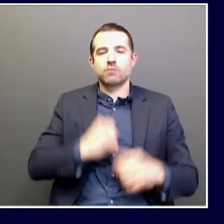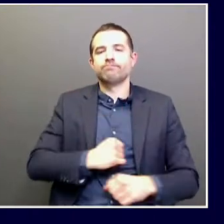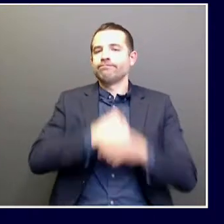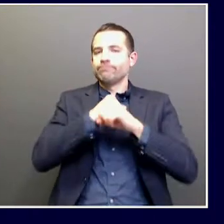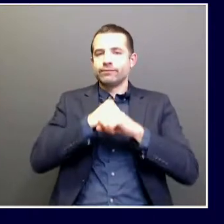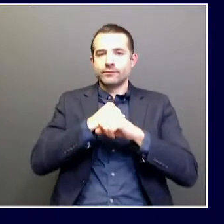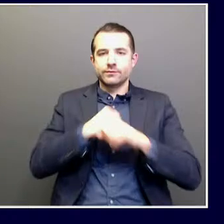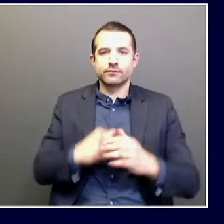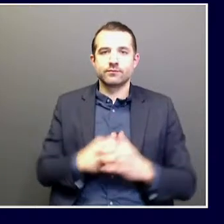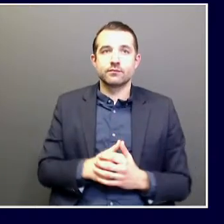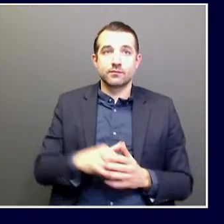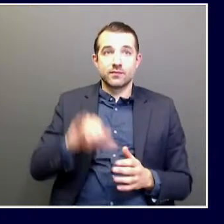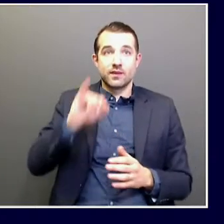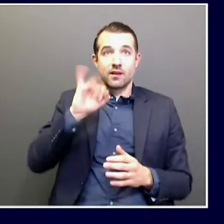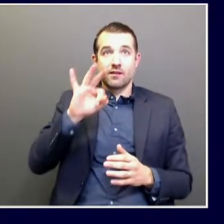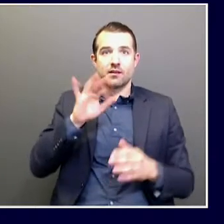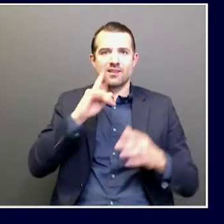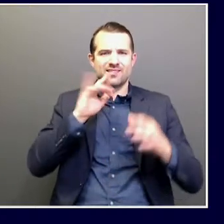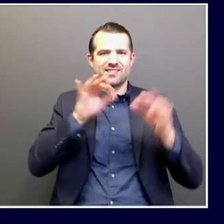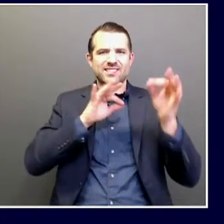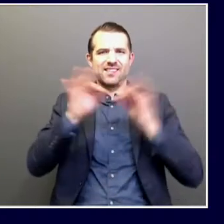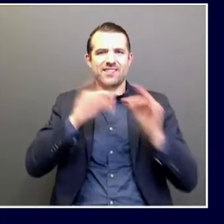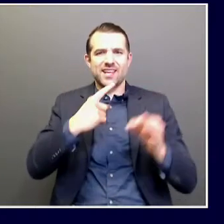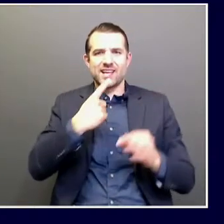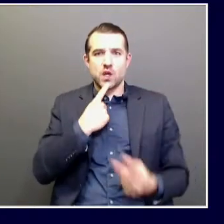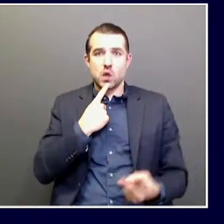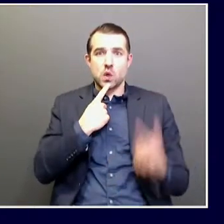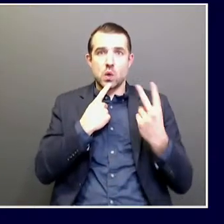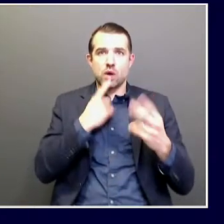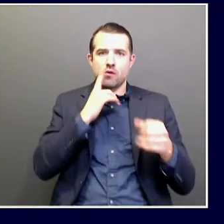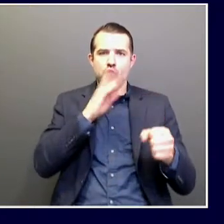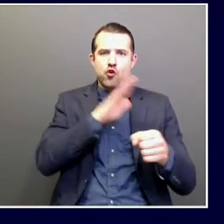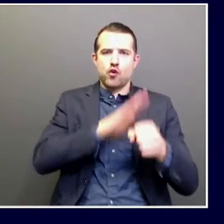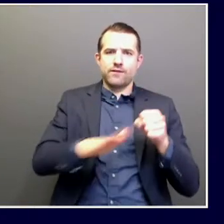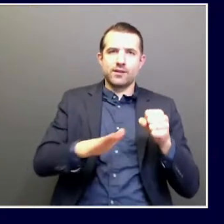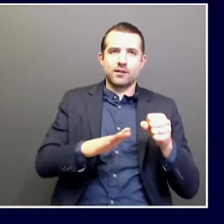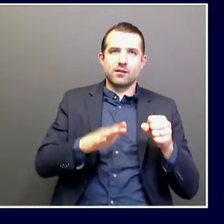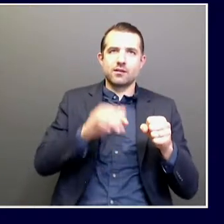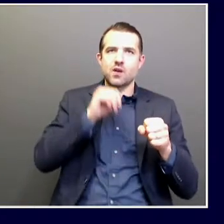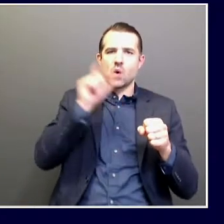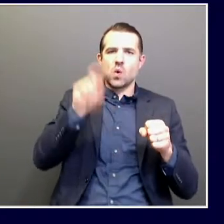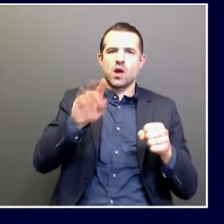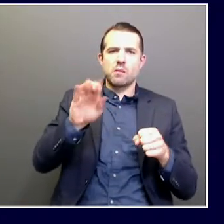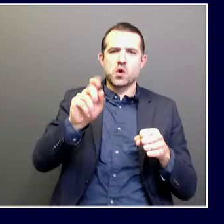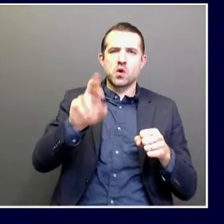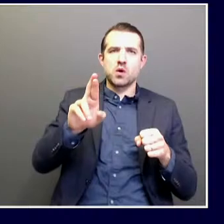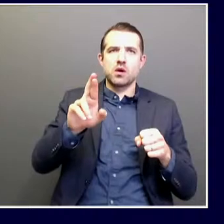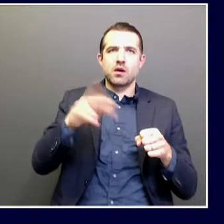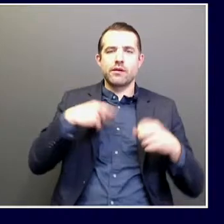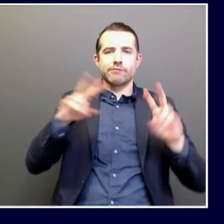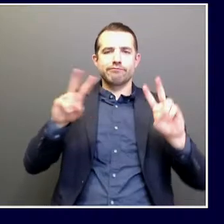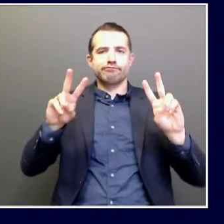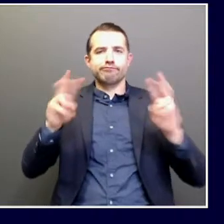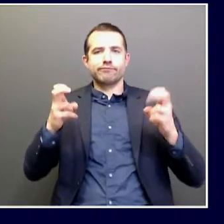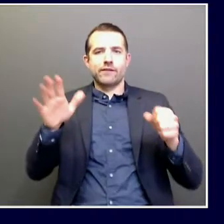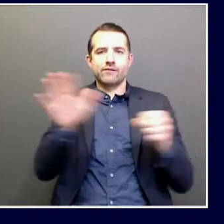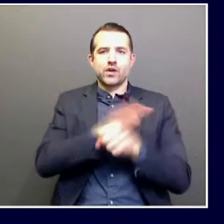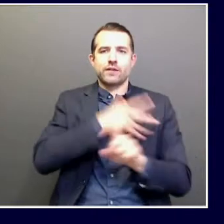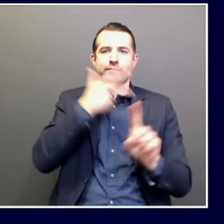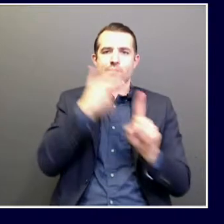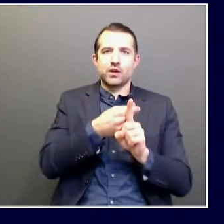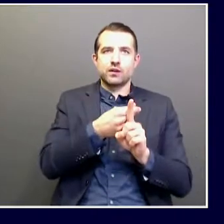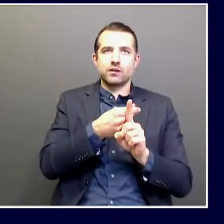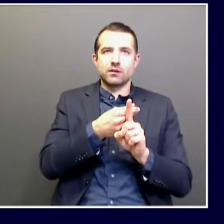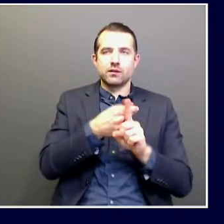booster, right? Don't be there saying, hey, I don't need a booster because I'm, quote, fully vaccinated. Yeah, you are as a